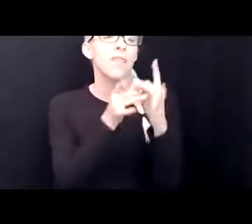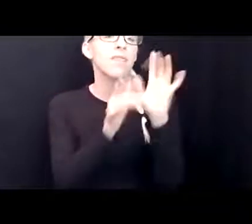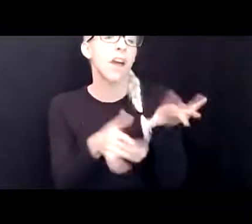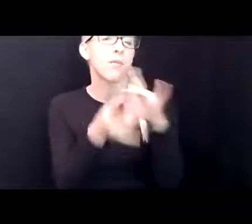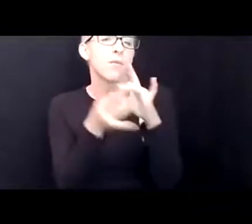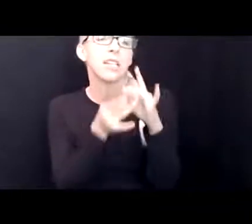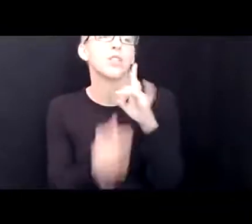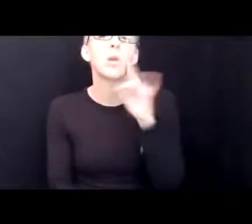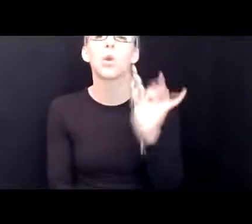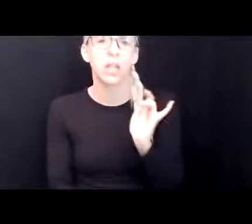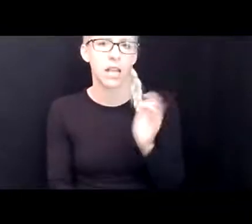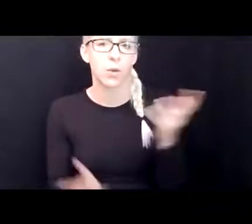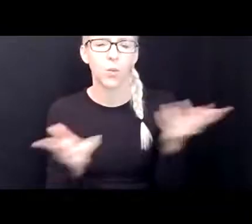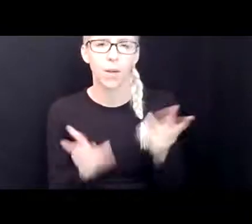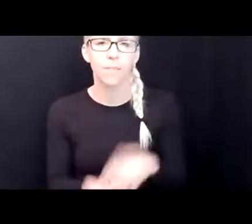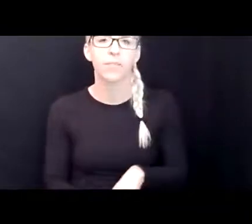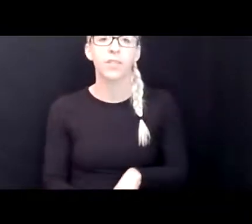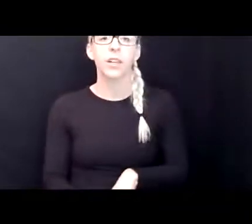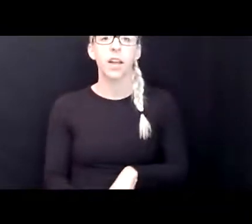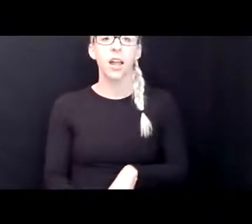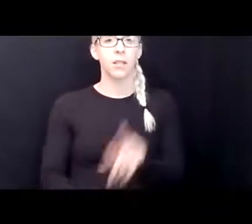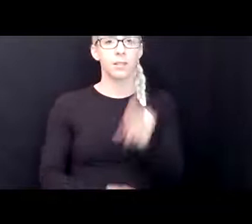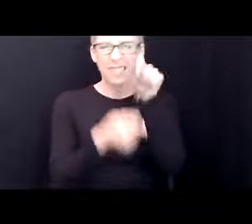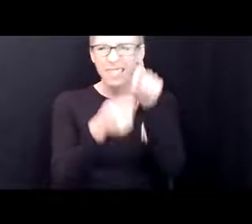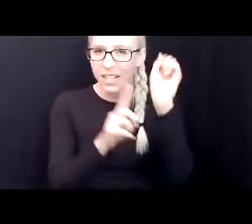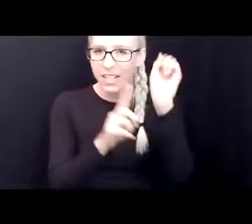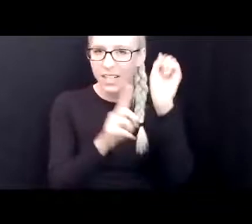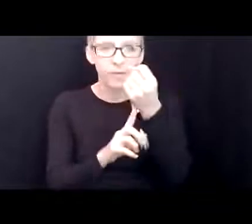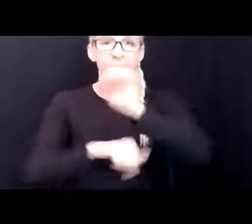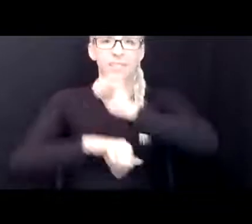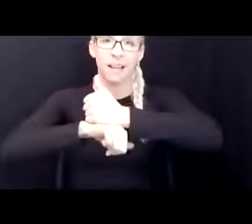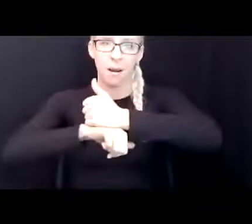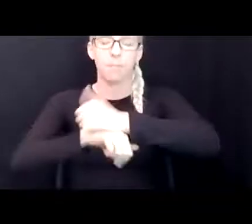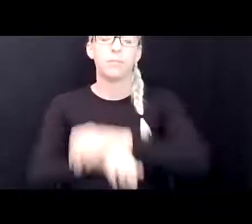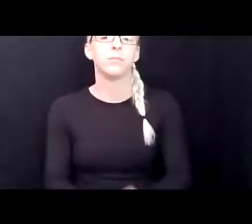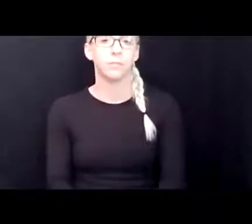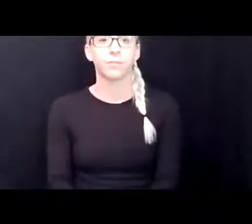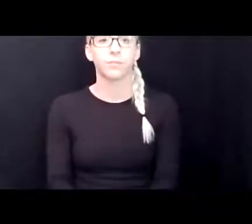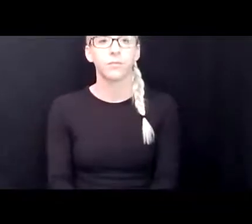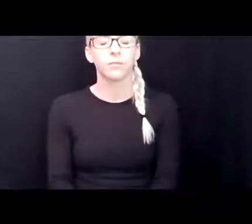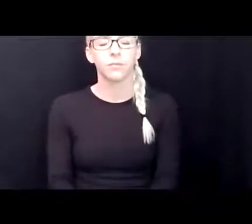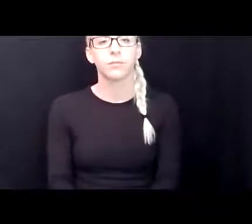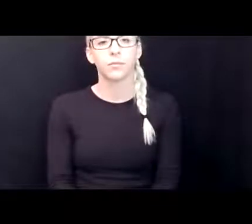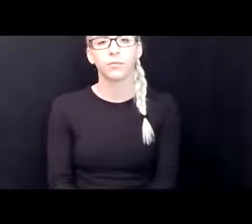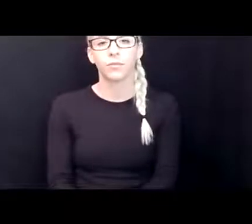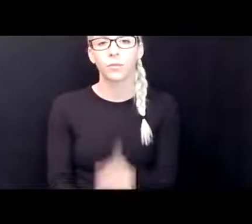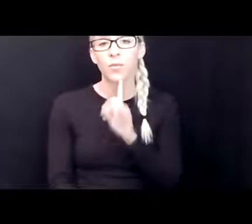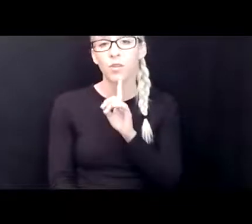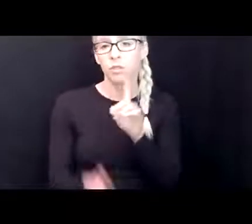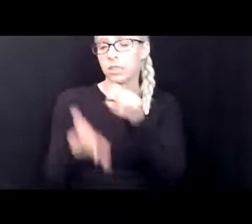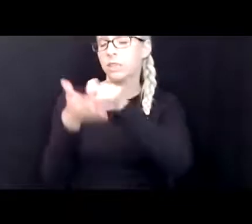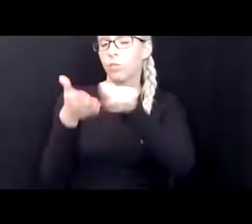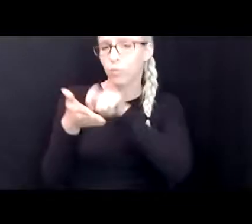only stepping in those circumstances and at those times where they need assistance to make decisions. So it's actually a written